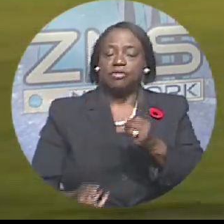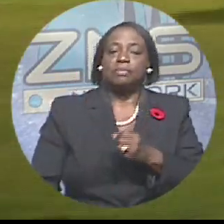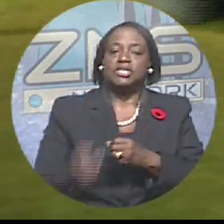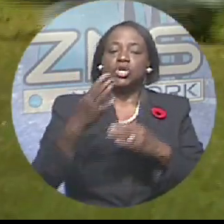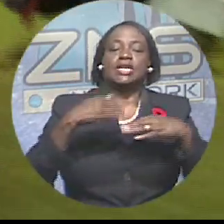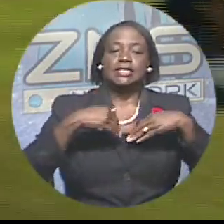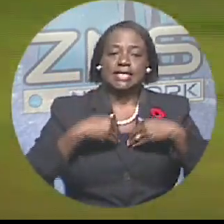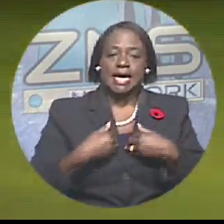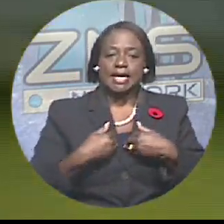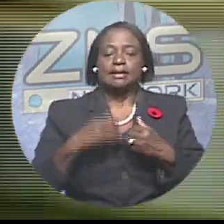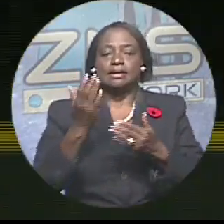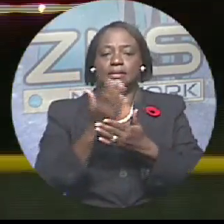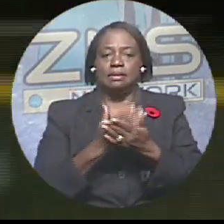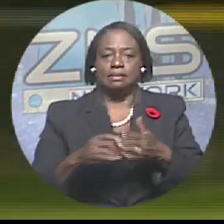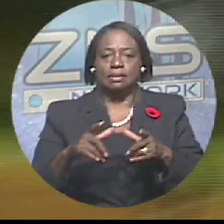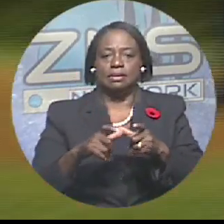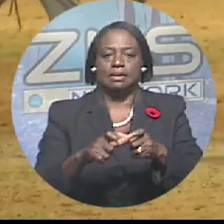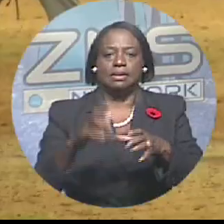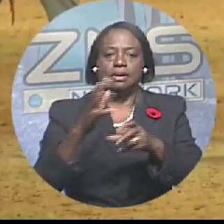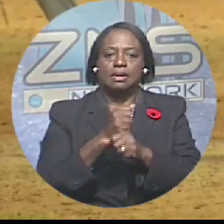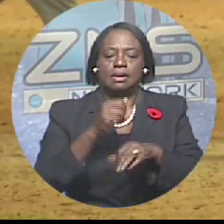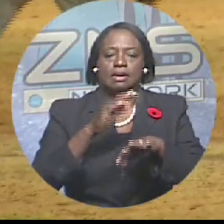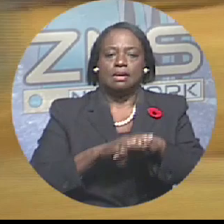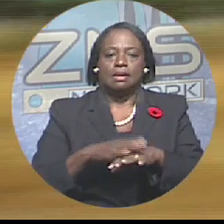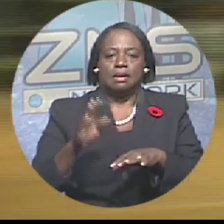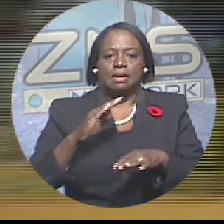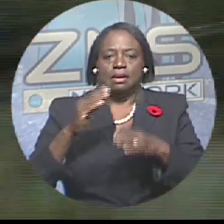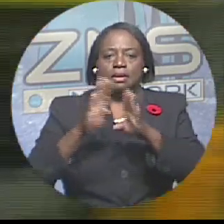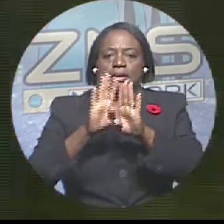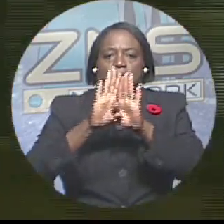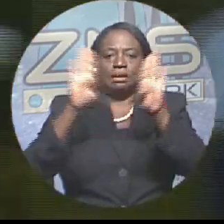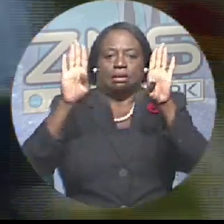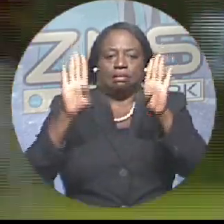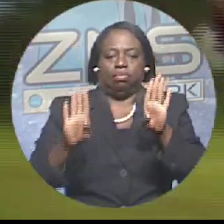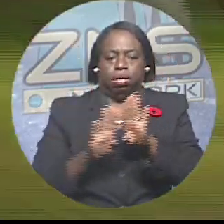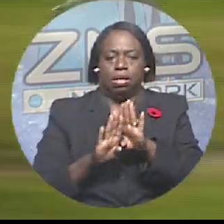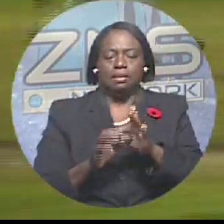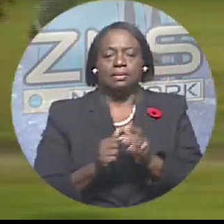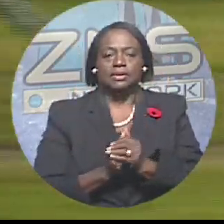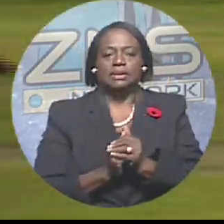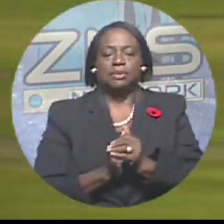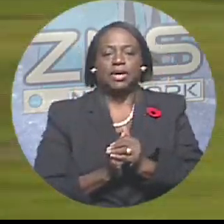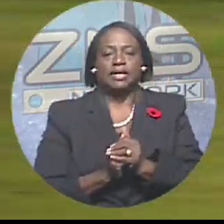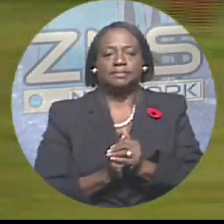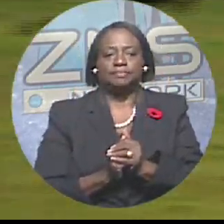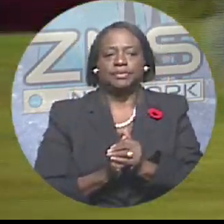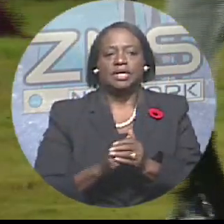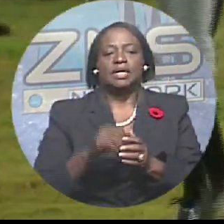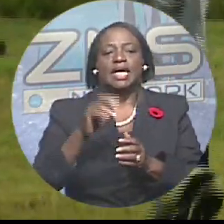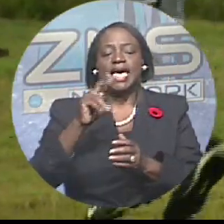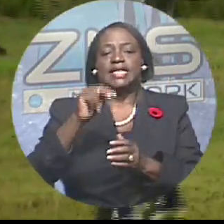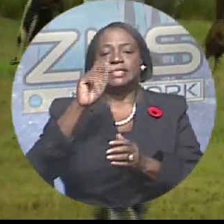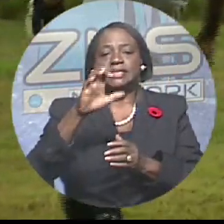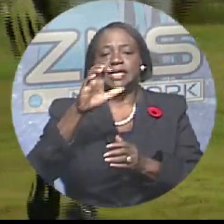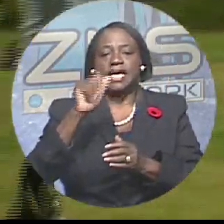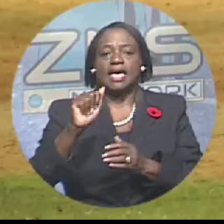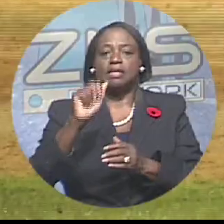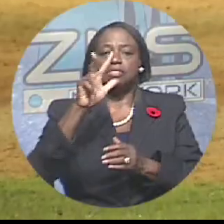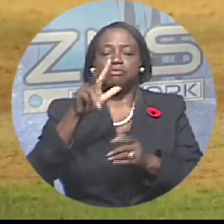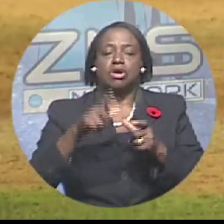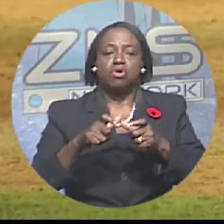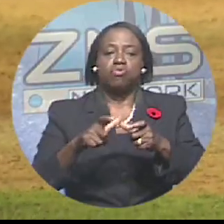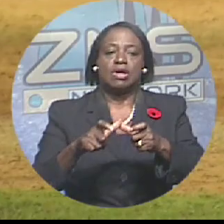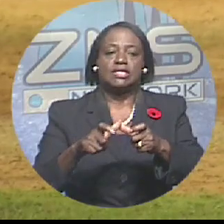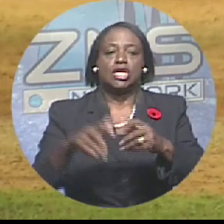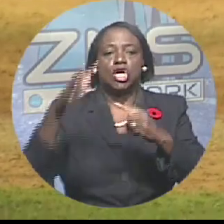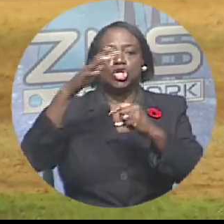some runs finally getting on the board. Down 1 in the bottom of the 6th, NCAA bringing 3 runs home to go up by 2. And